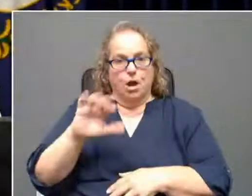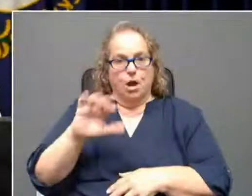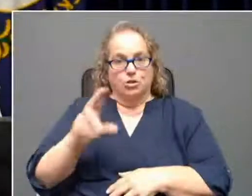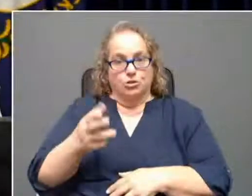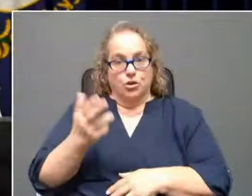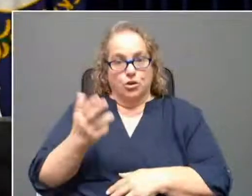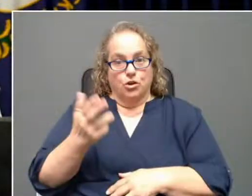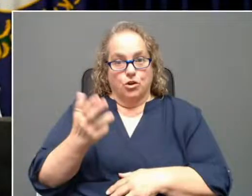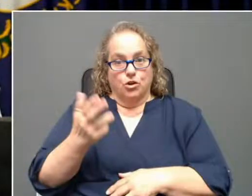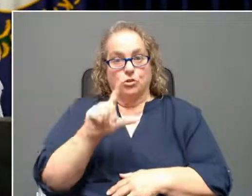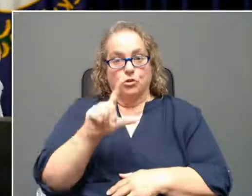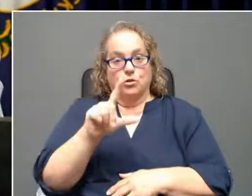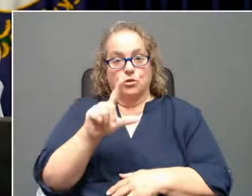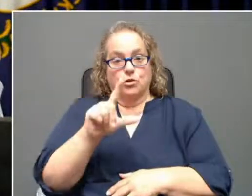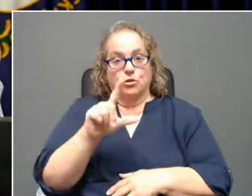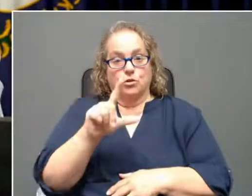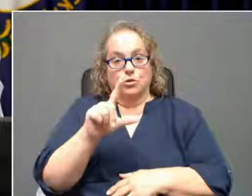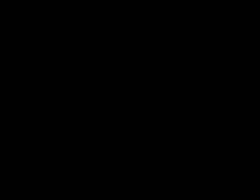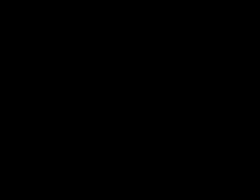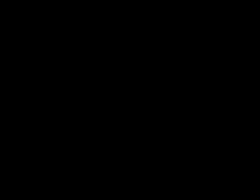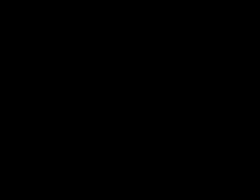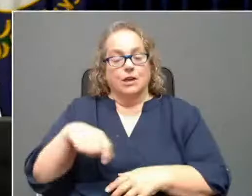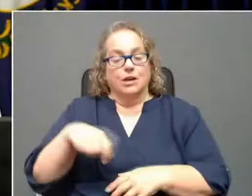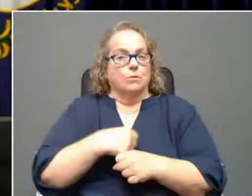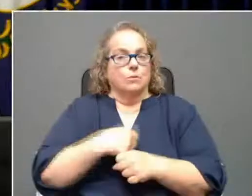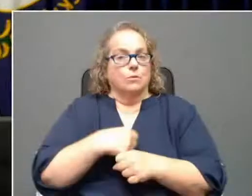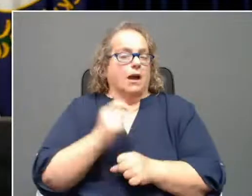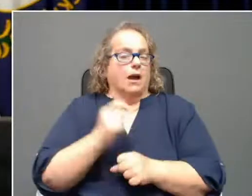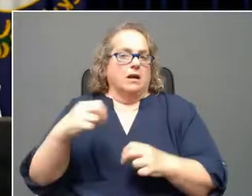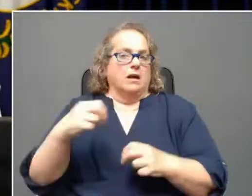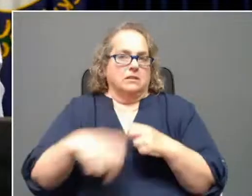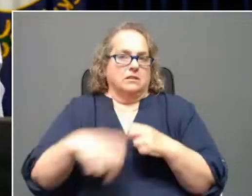I had to make a tough call.